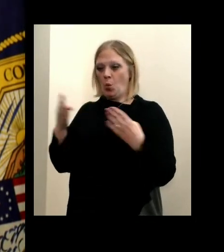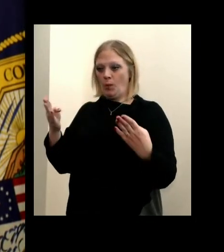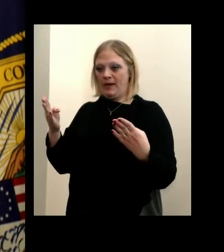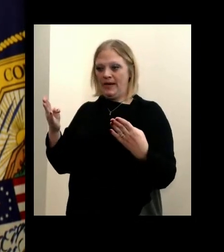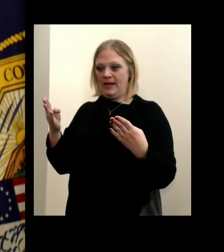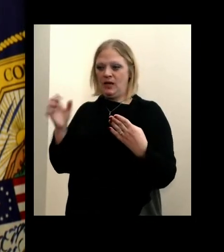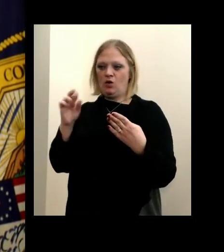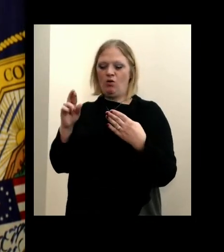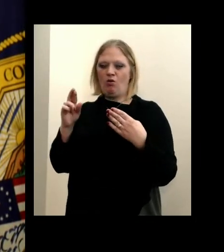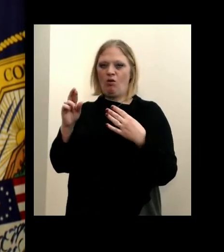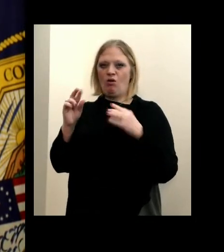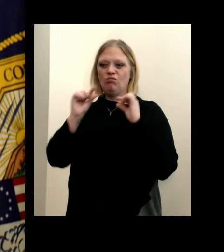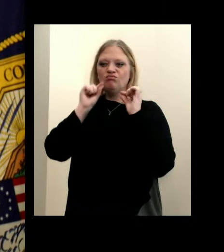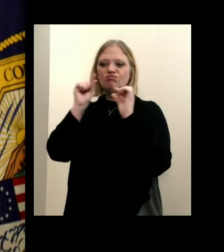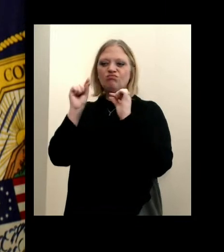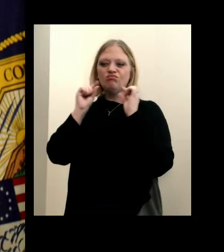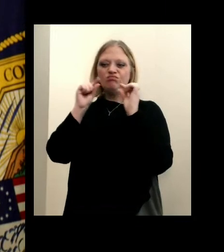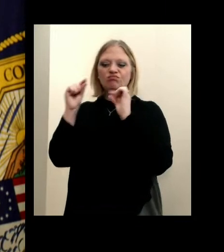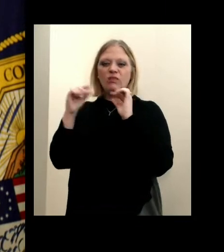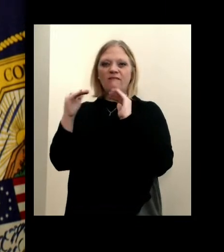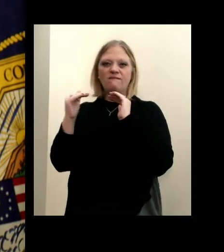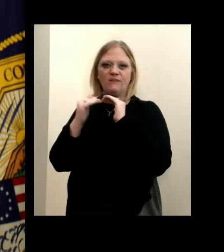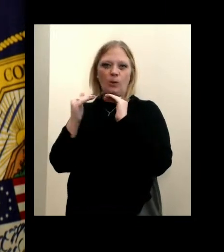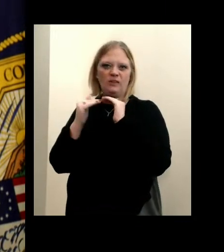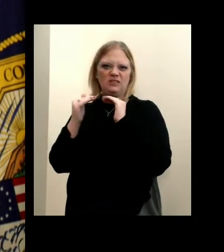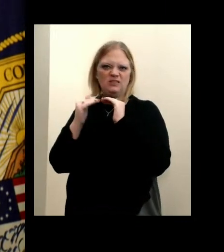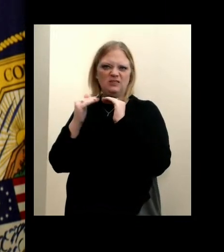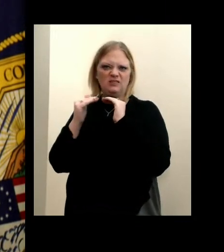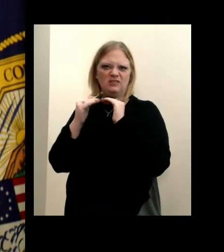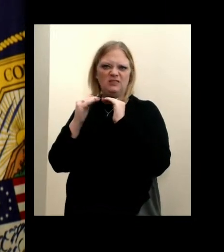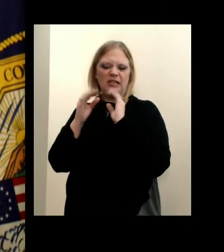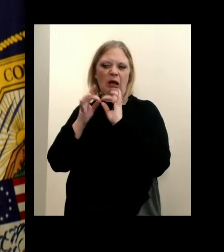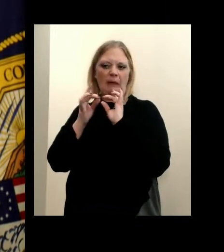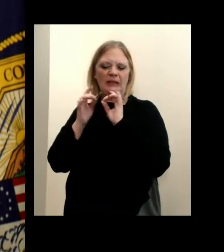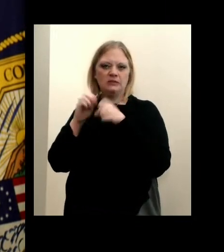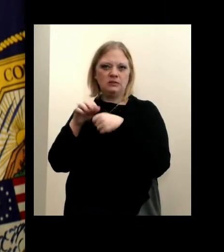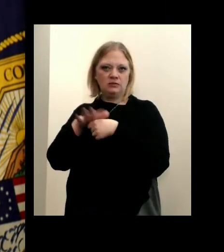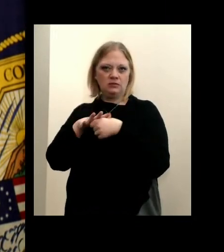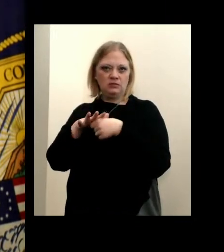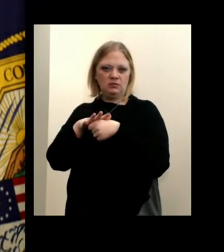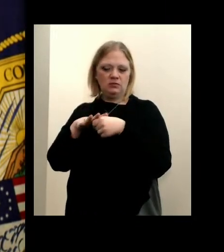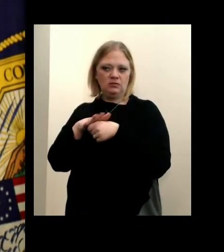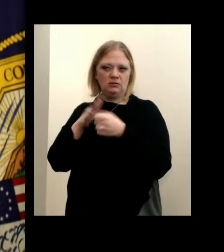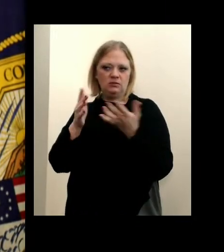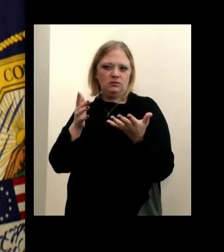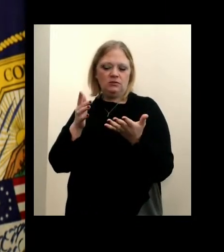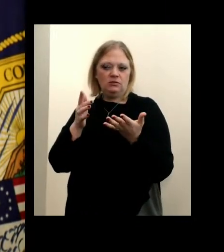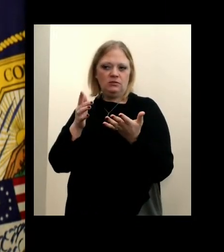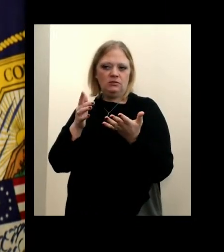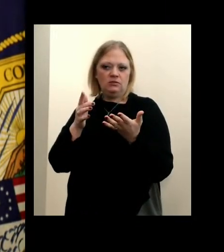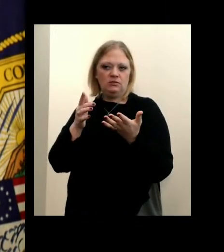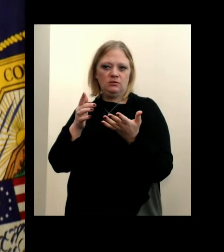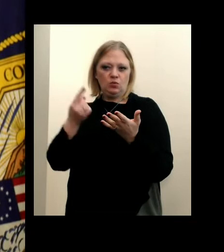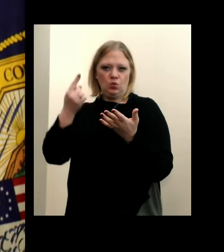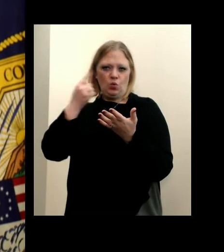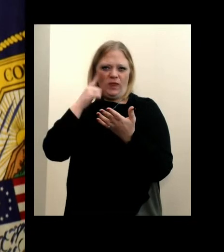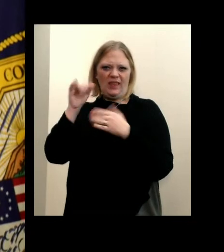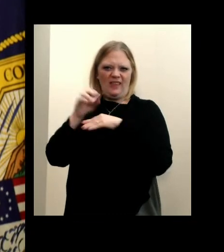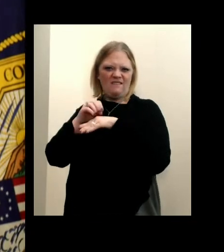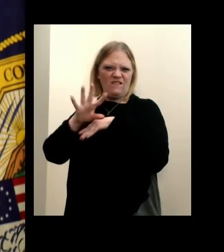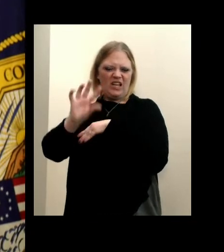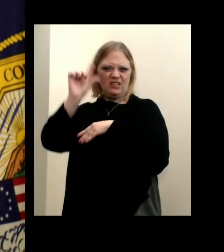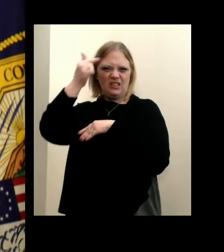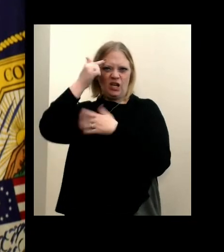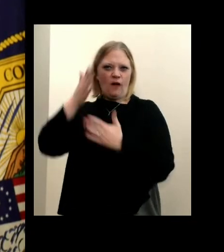about fundamental fairness to this region, to what extent do you think all of these things have had on the governor